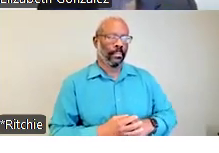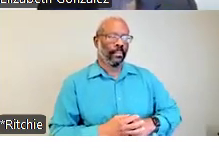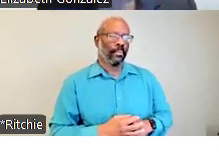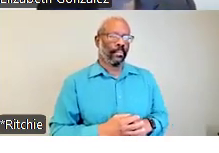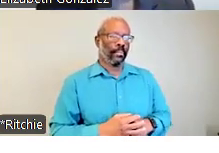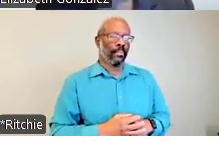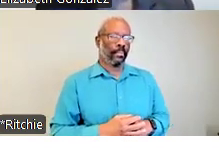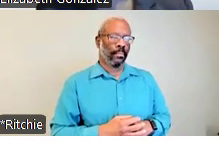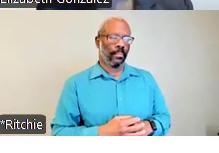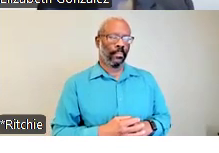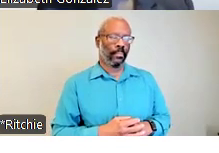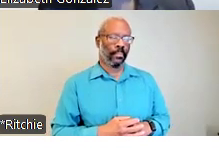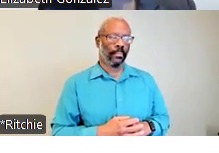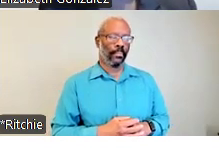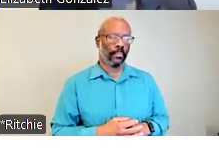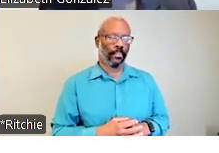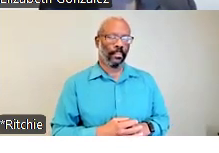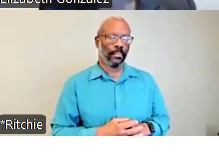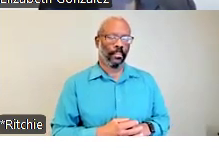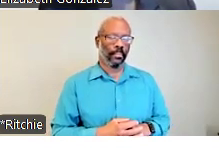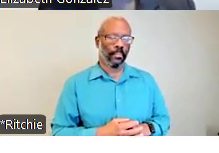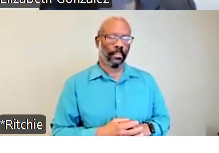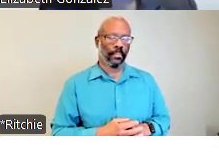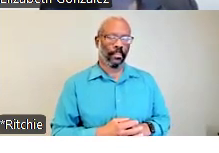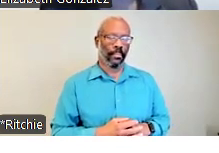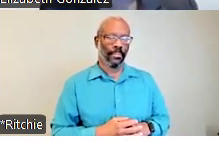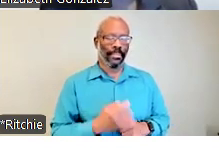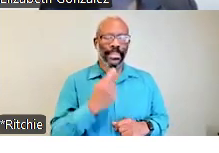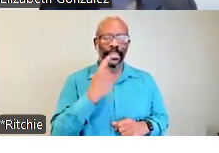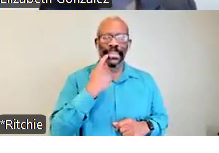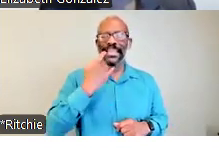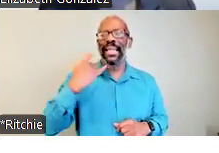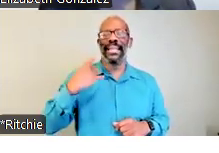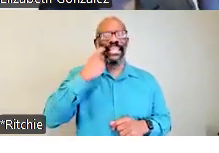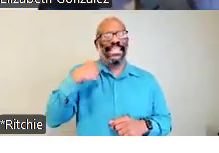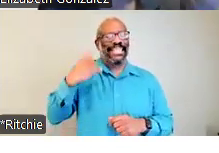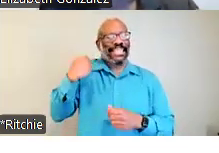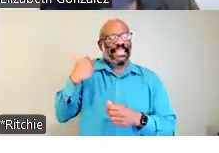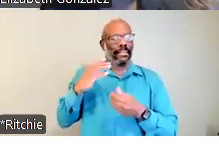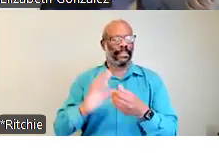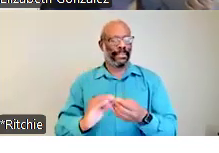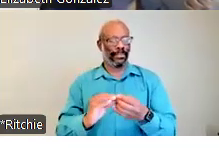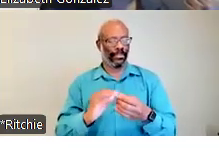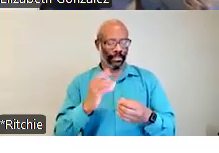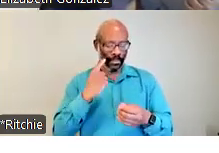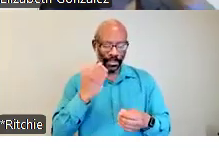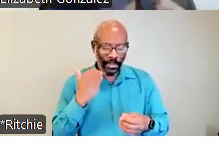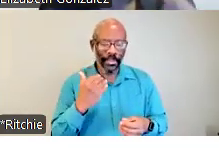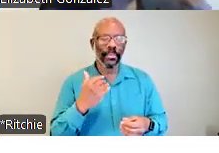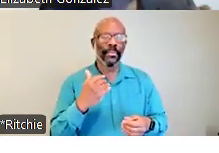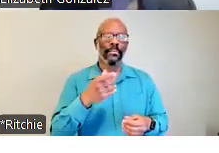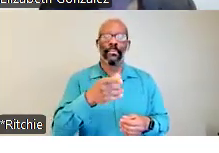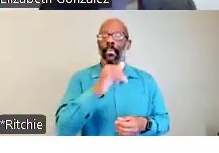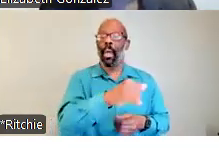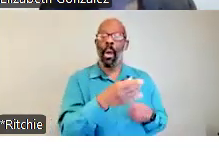Like I said earlier, you might lose property that you have, insurance proceeds that either